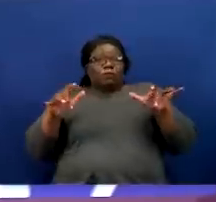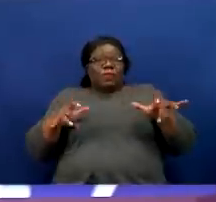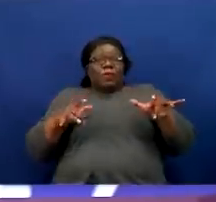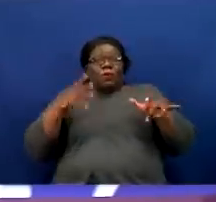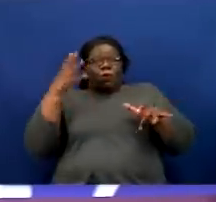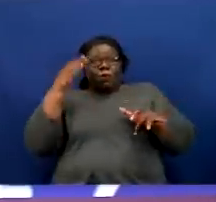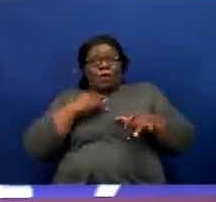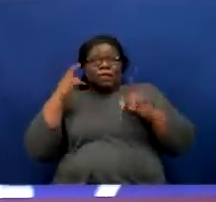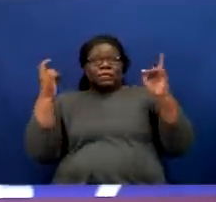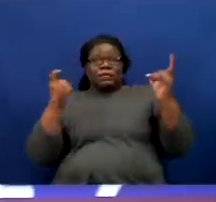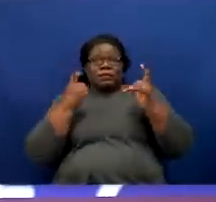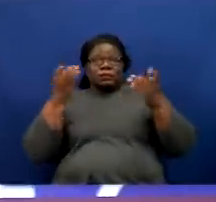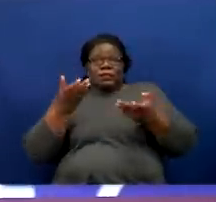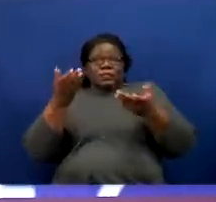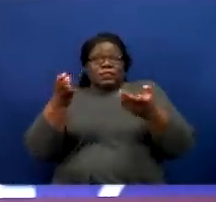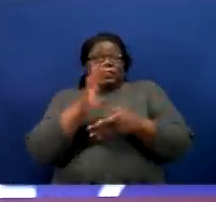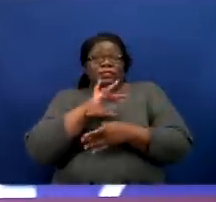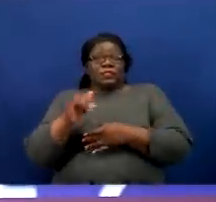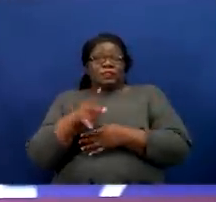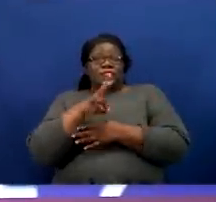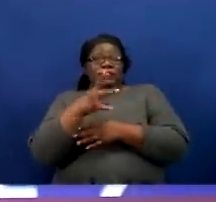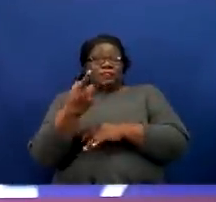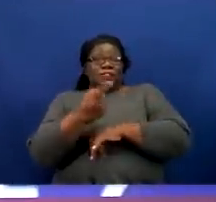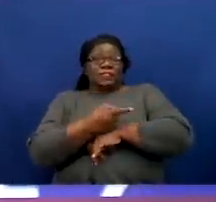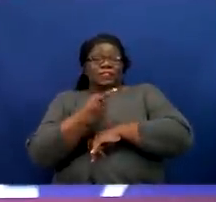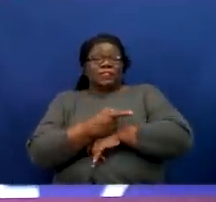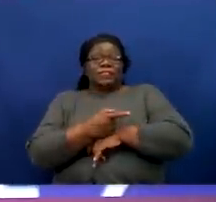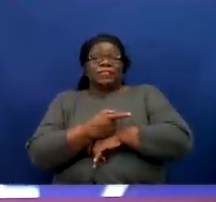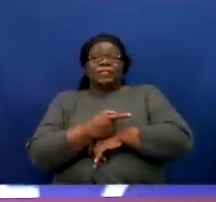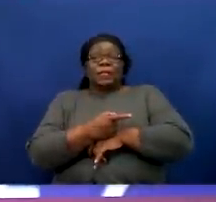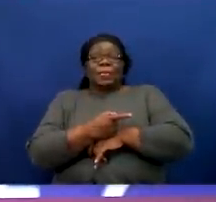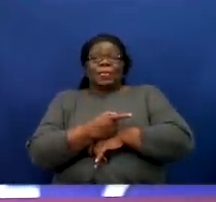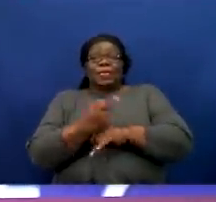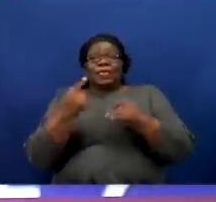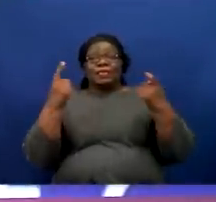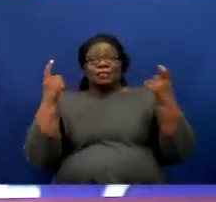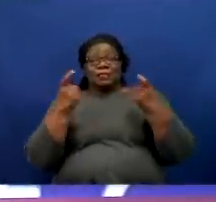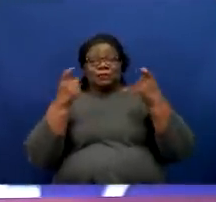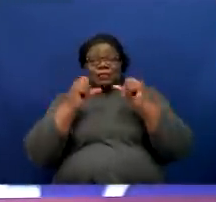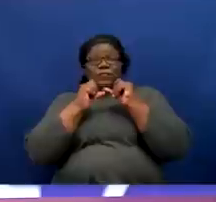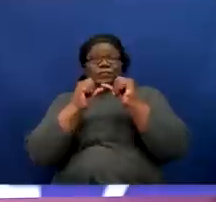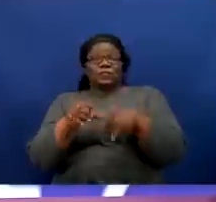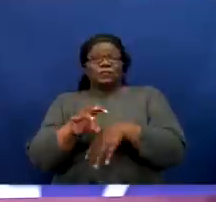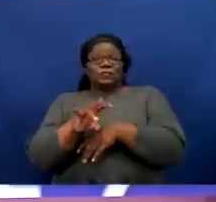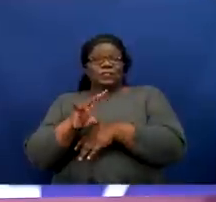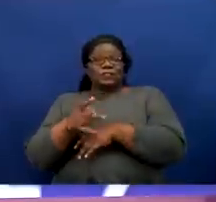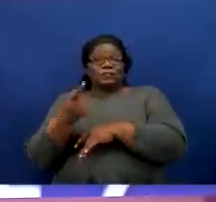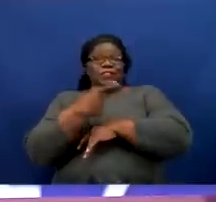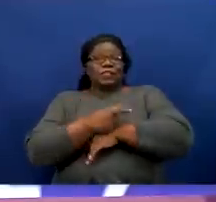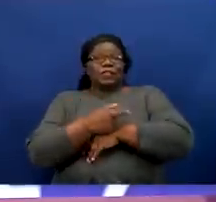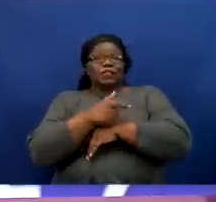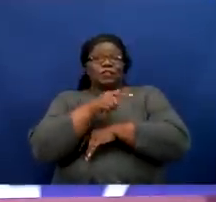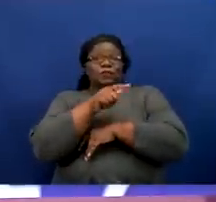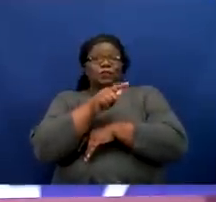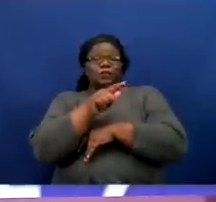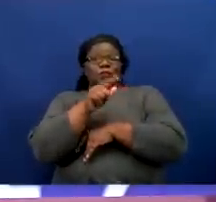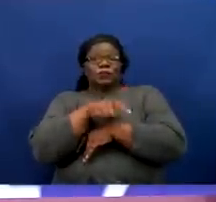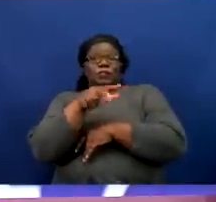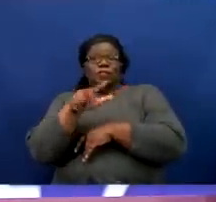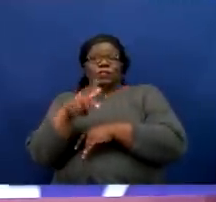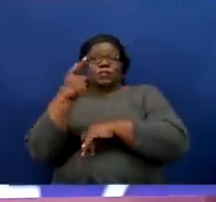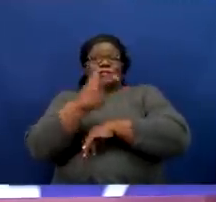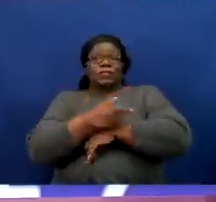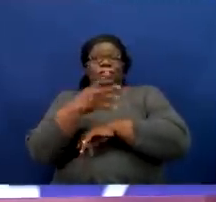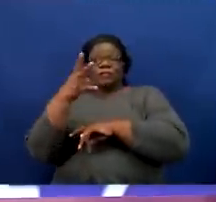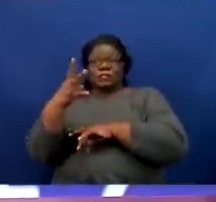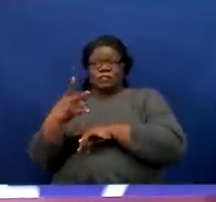for 7 days and the festival for 7 days more. On the 23rd day of the 7th month, he sent